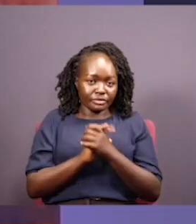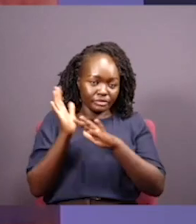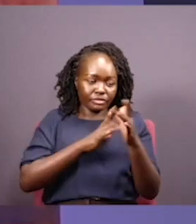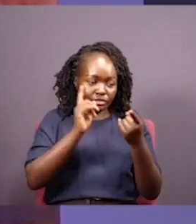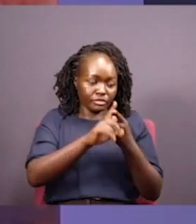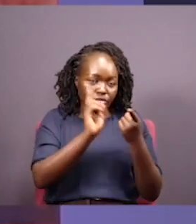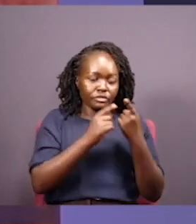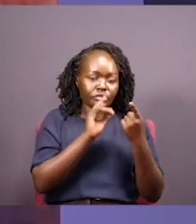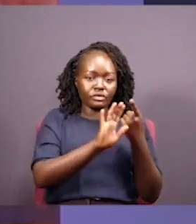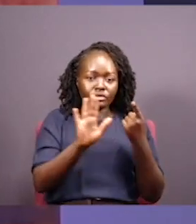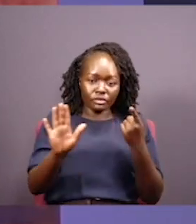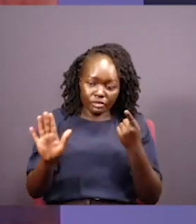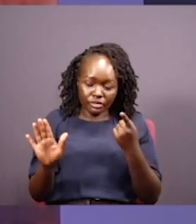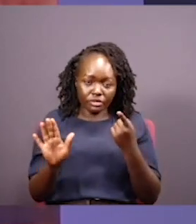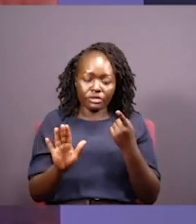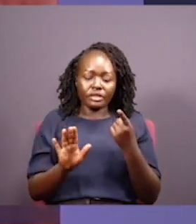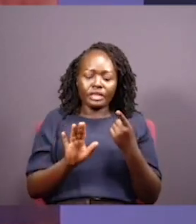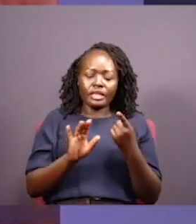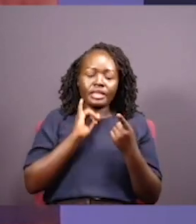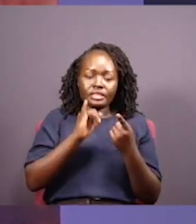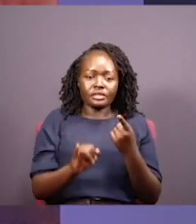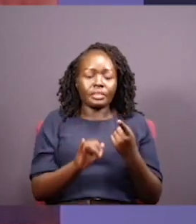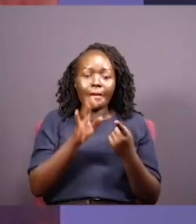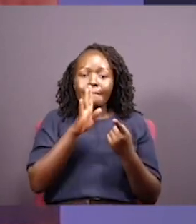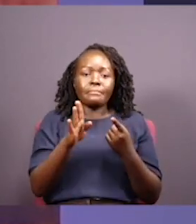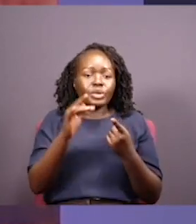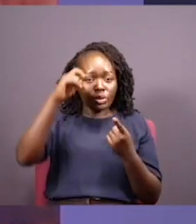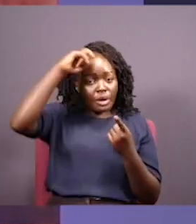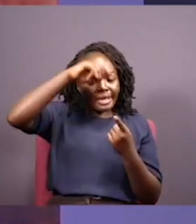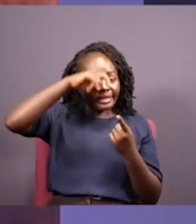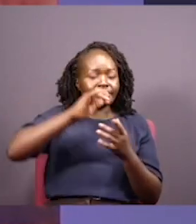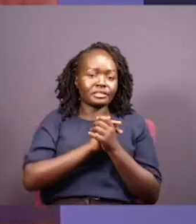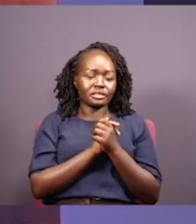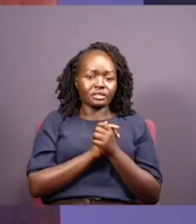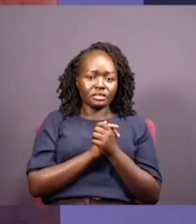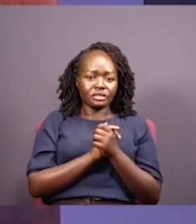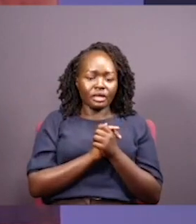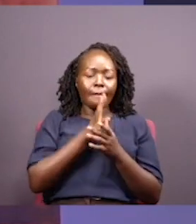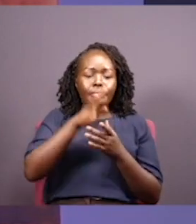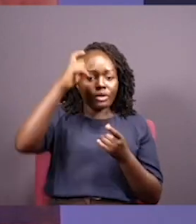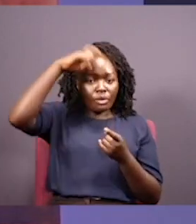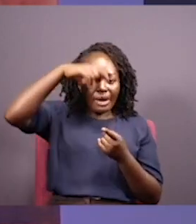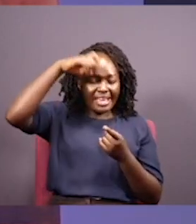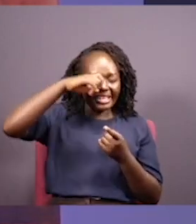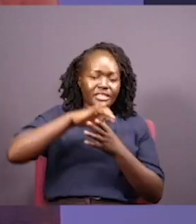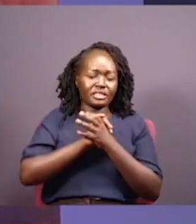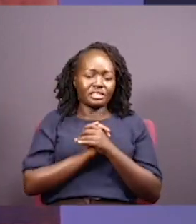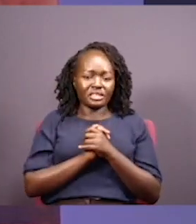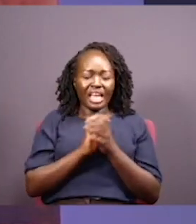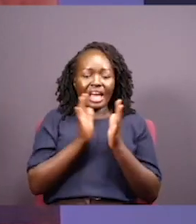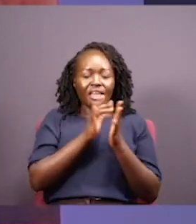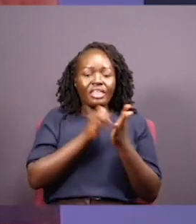is this. He told them, be wise. He told them, be wise. And this is drawn from